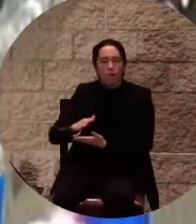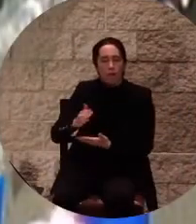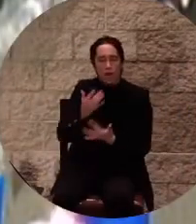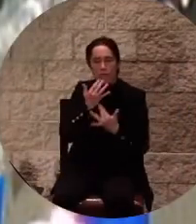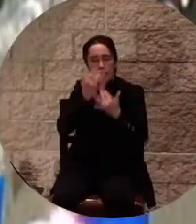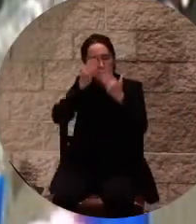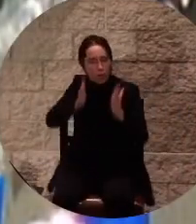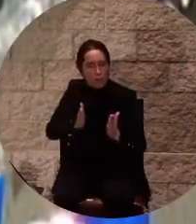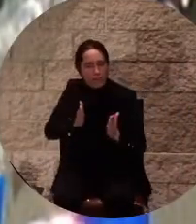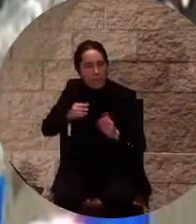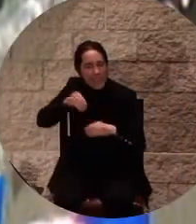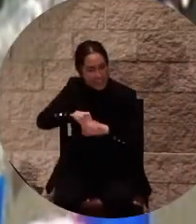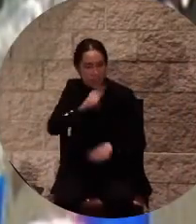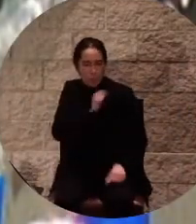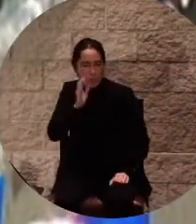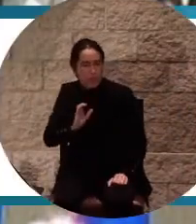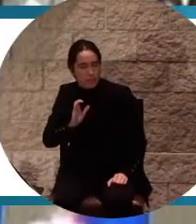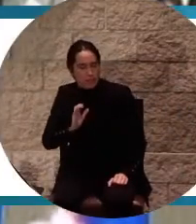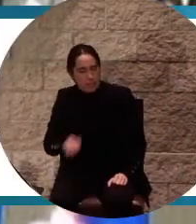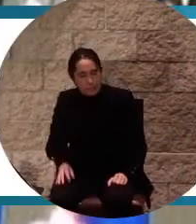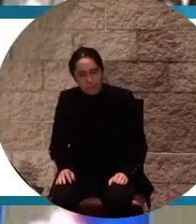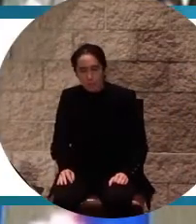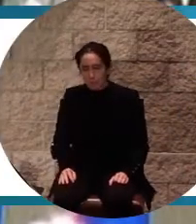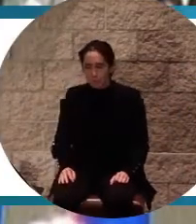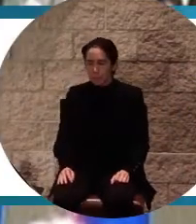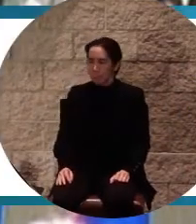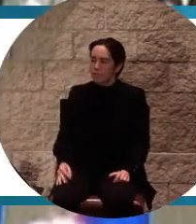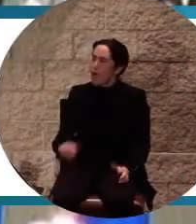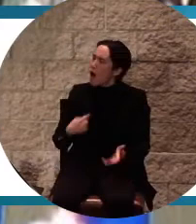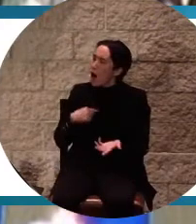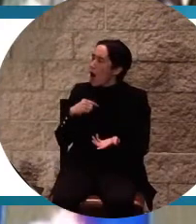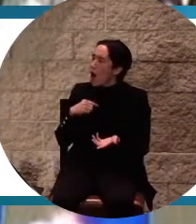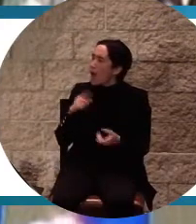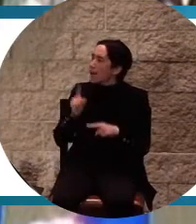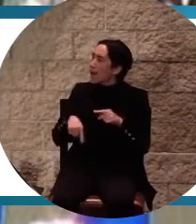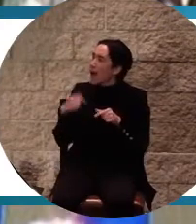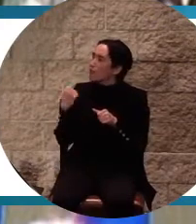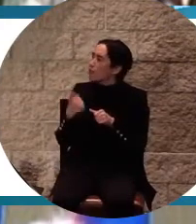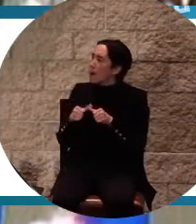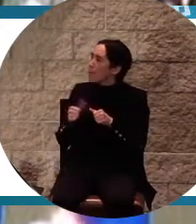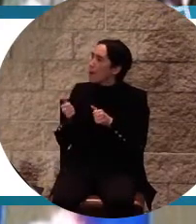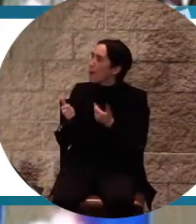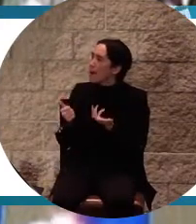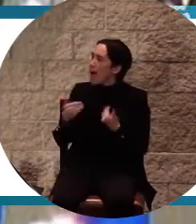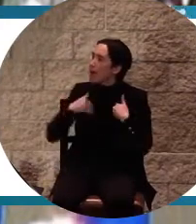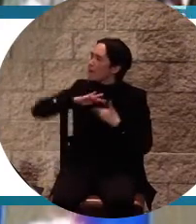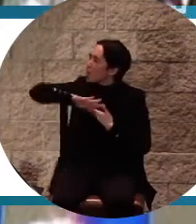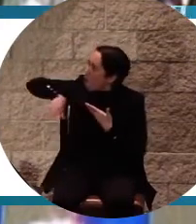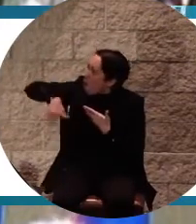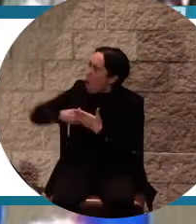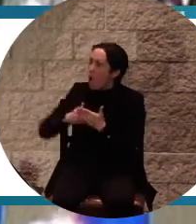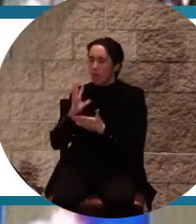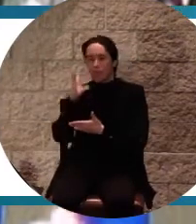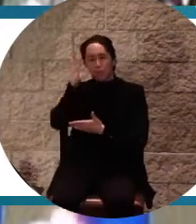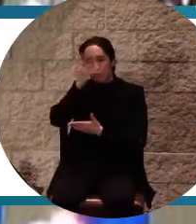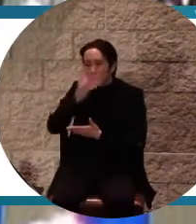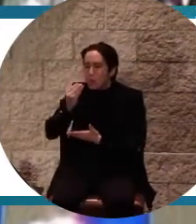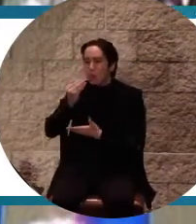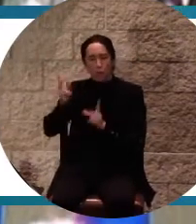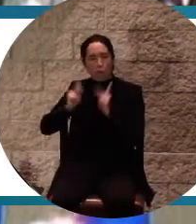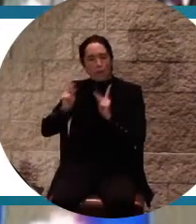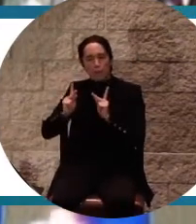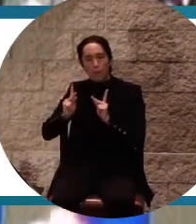yet I don't remember having all these beautiful souls at the same time on the same evening for the